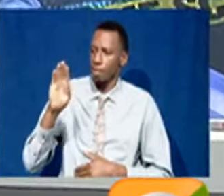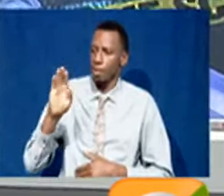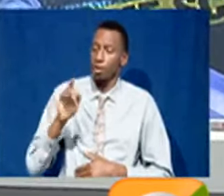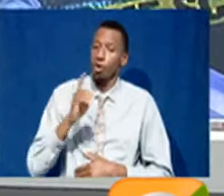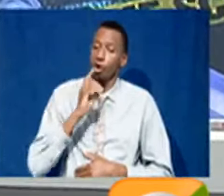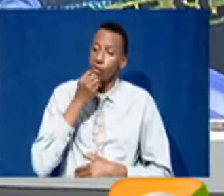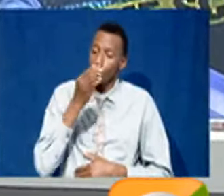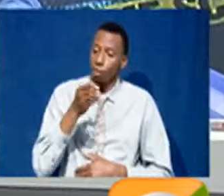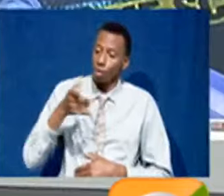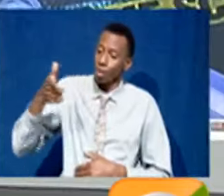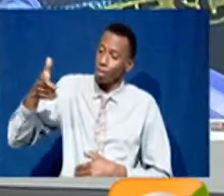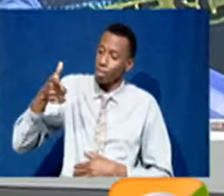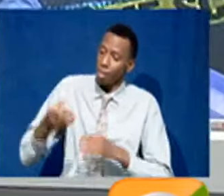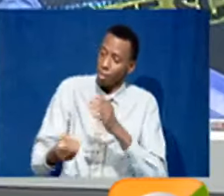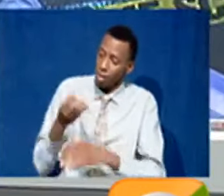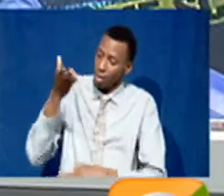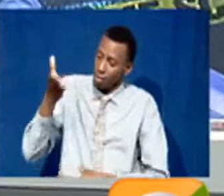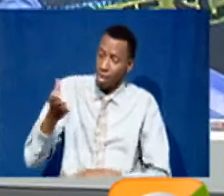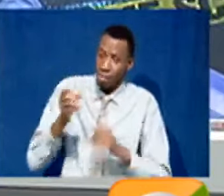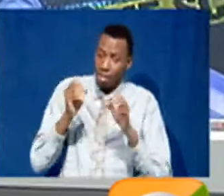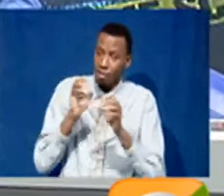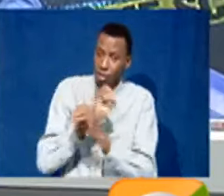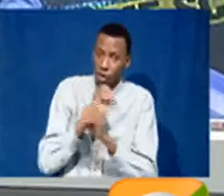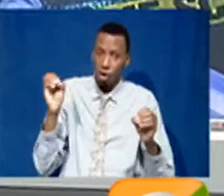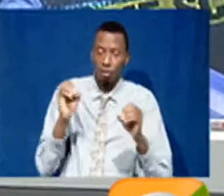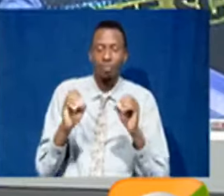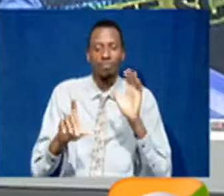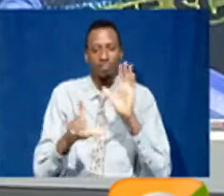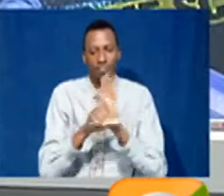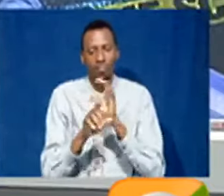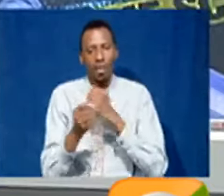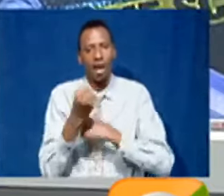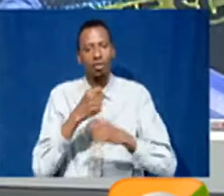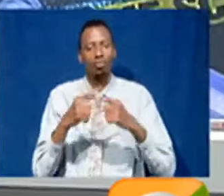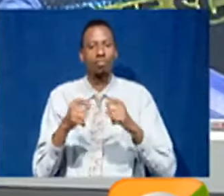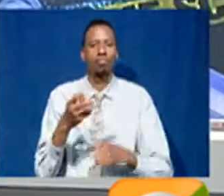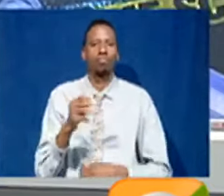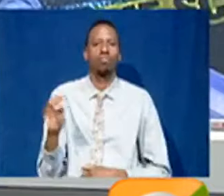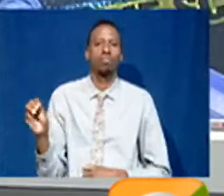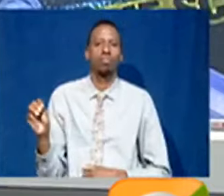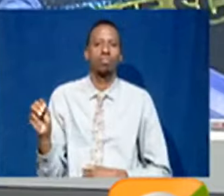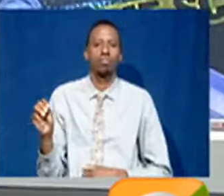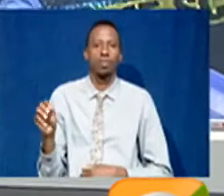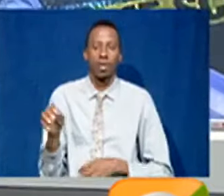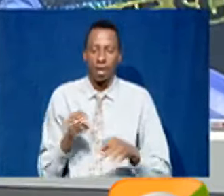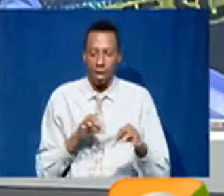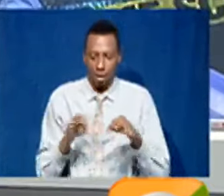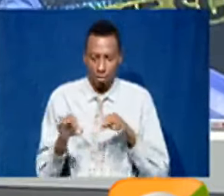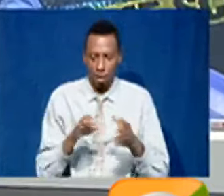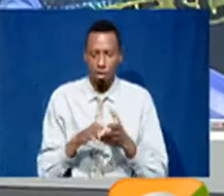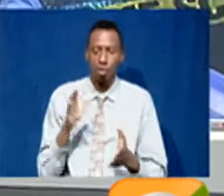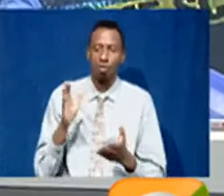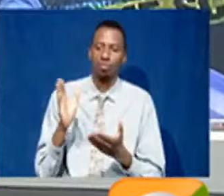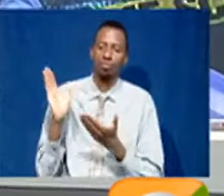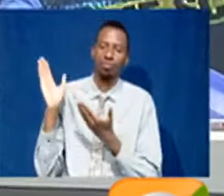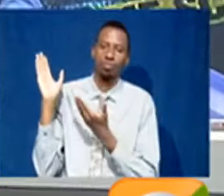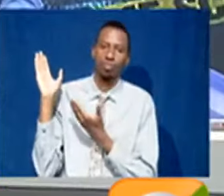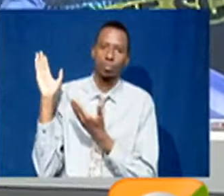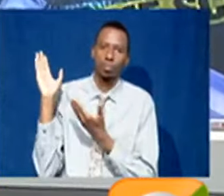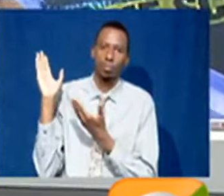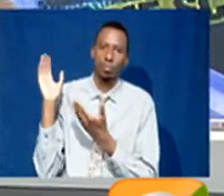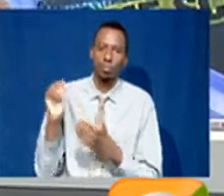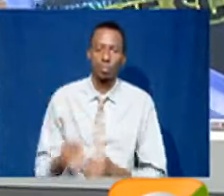their premises or risk legal action against them. Mary Mwoki with more on this